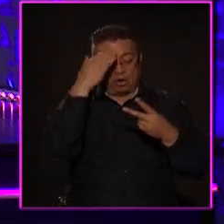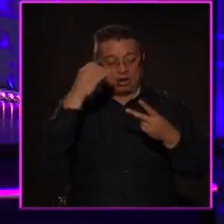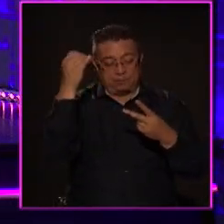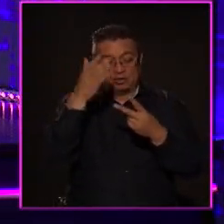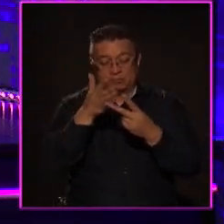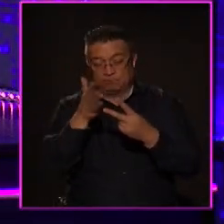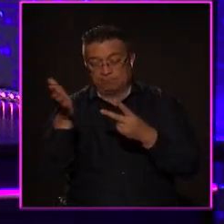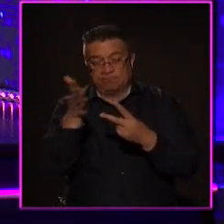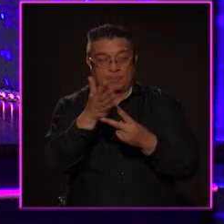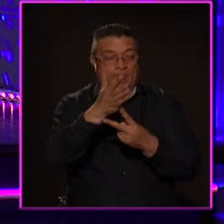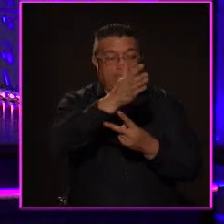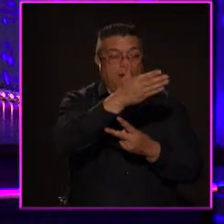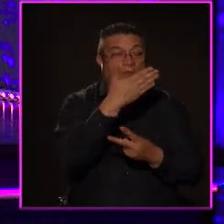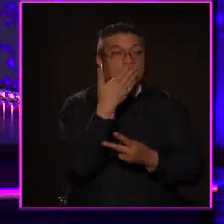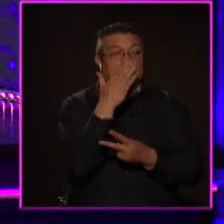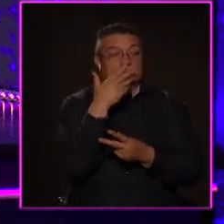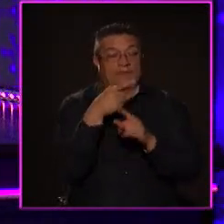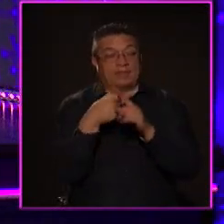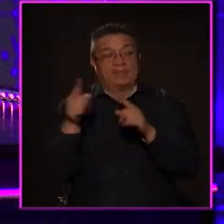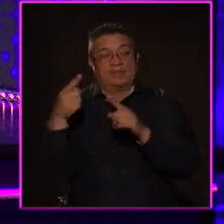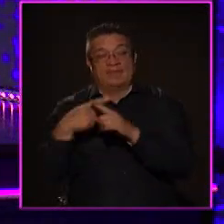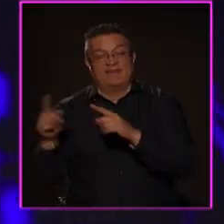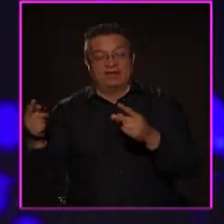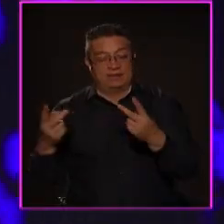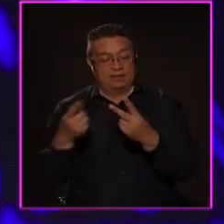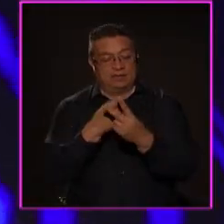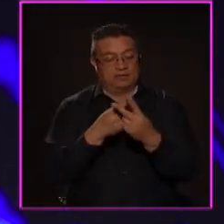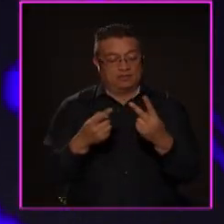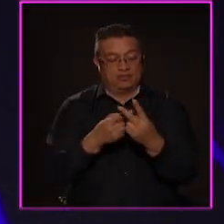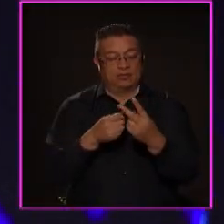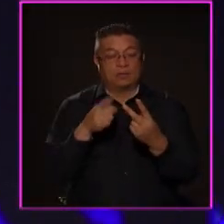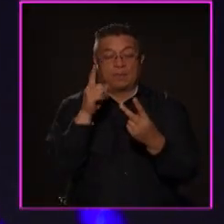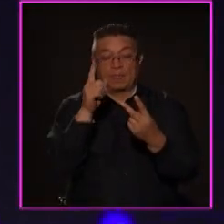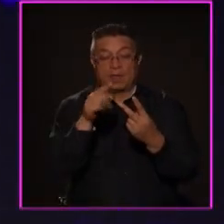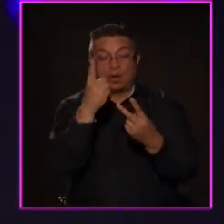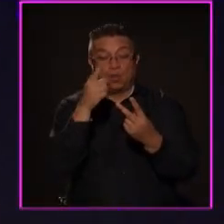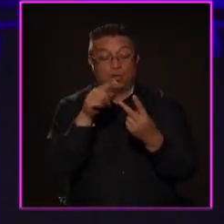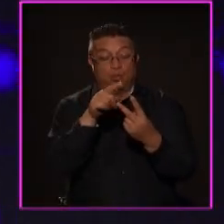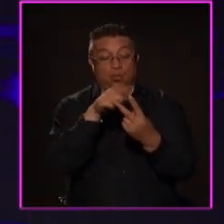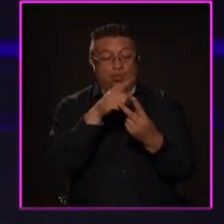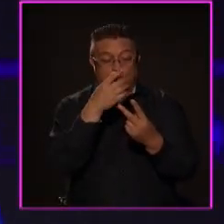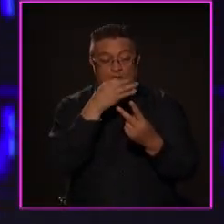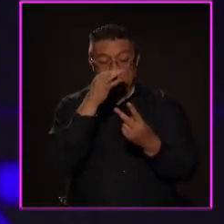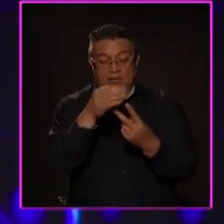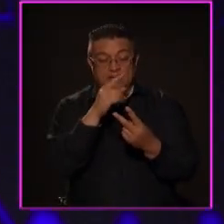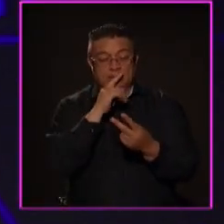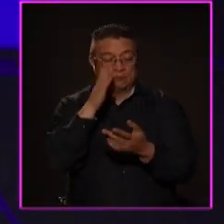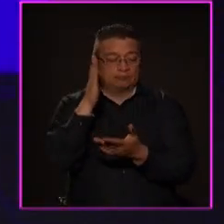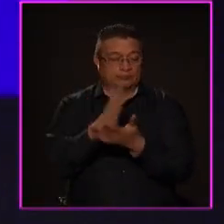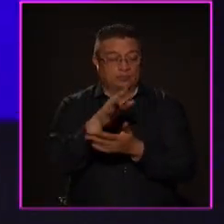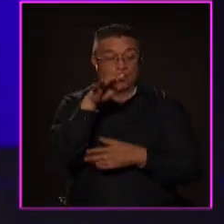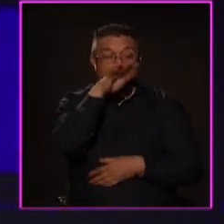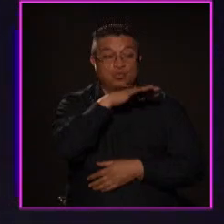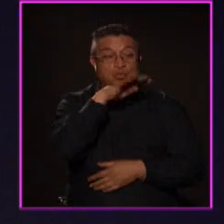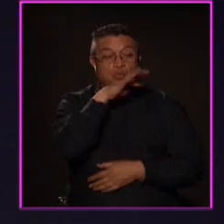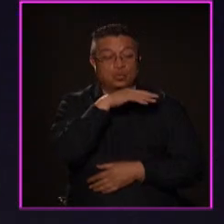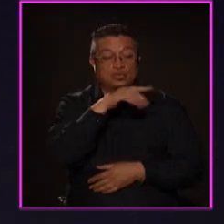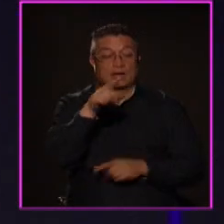It was shown that if one of the two radiologists uses a machine learning AI